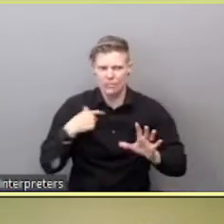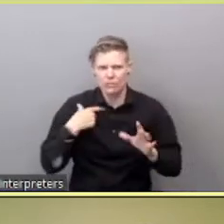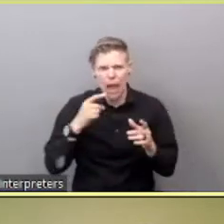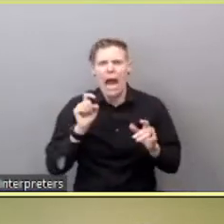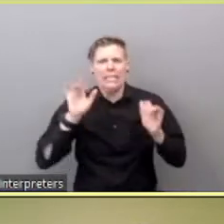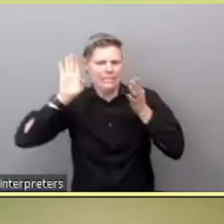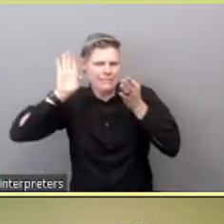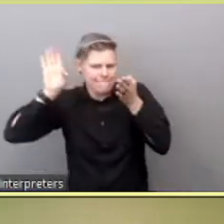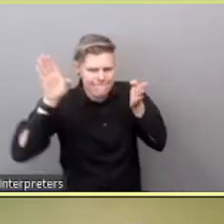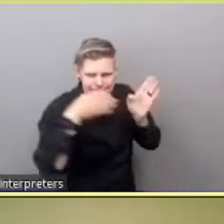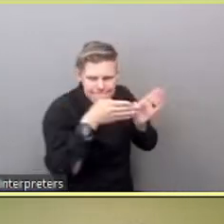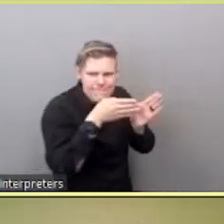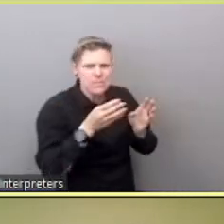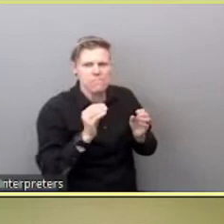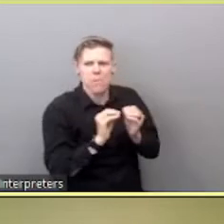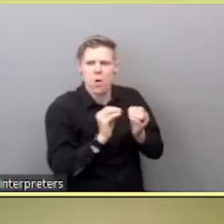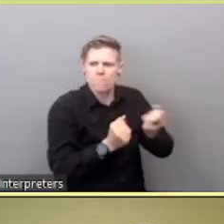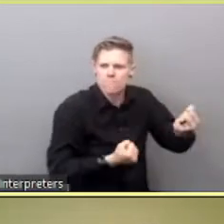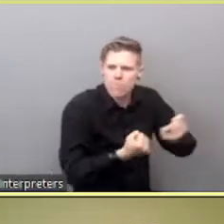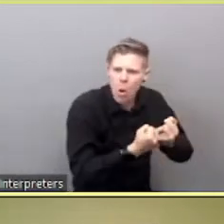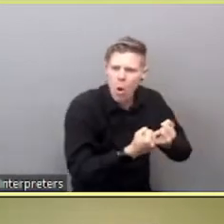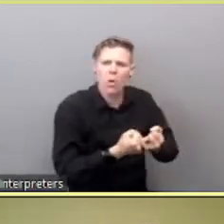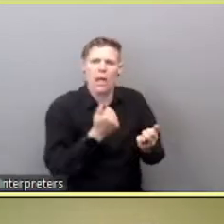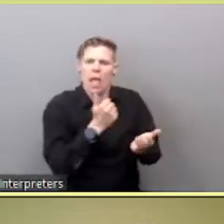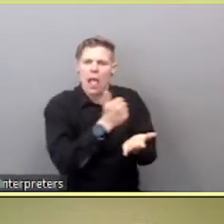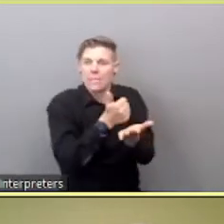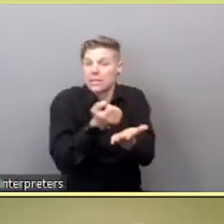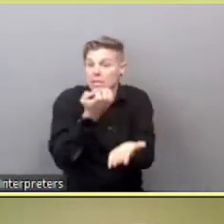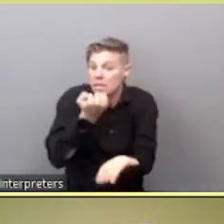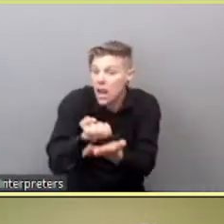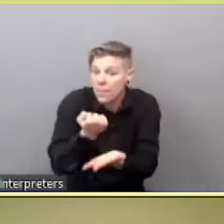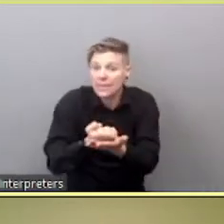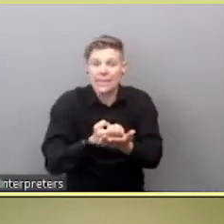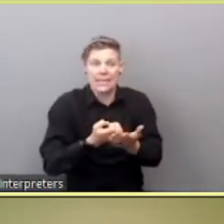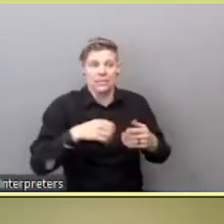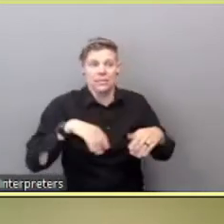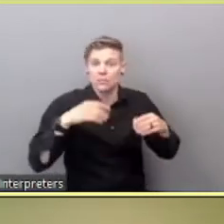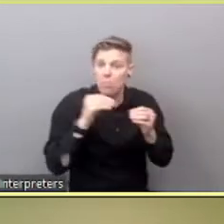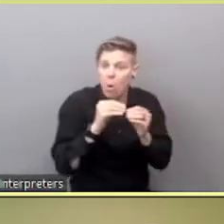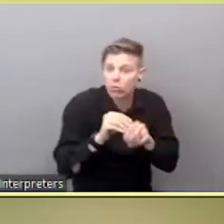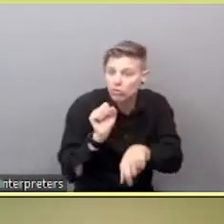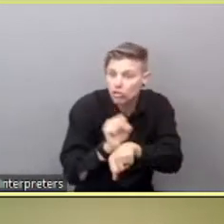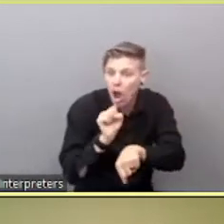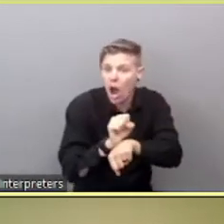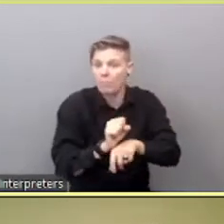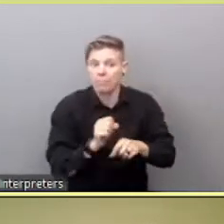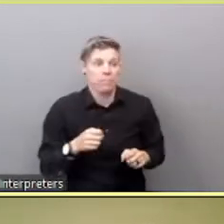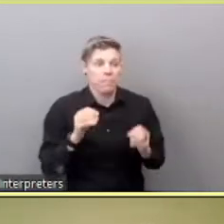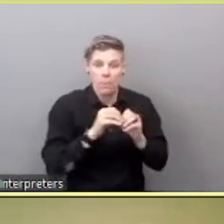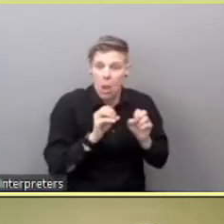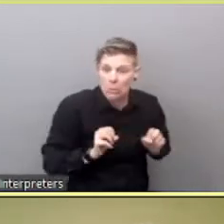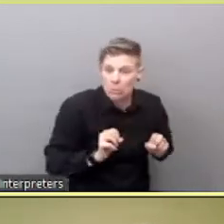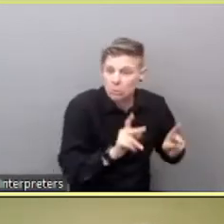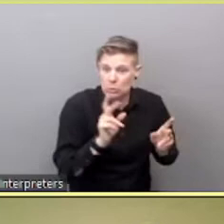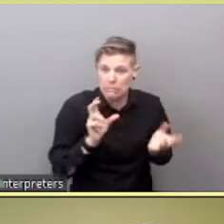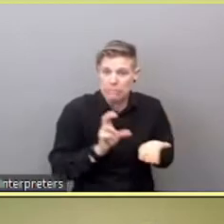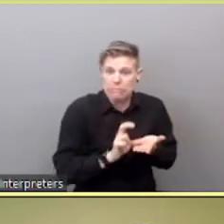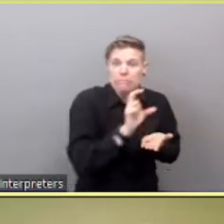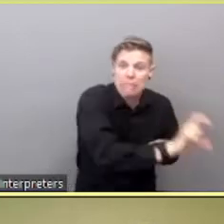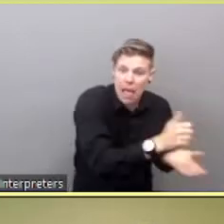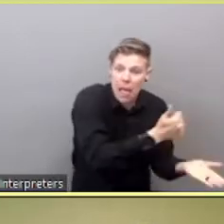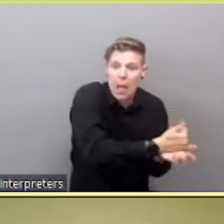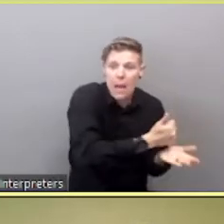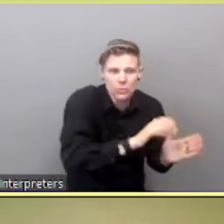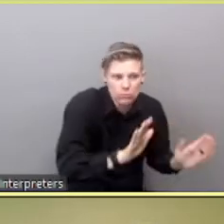with increased job opportunities is really a barrier that we're trying to overcome with them to reduce that unemployment rate and in